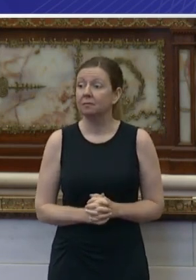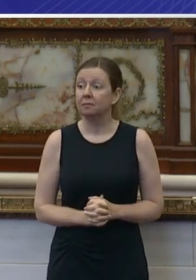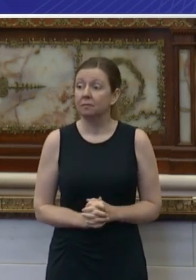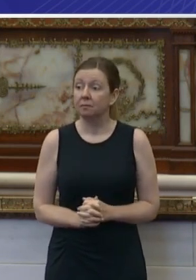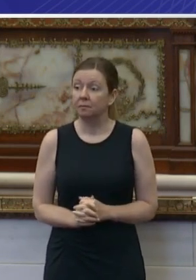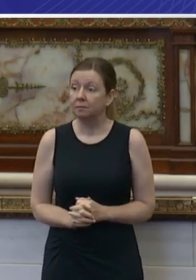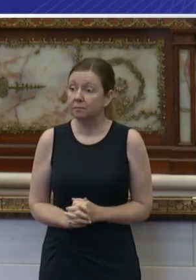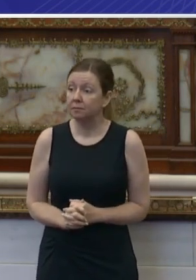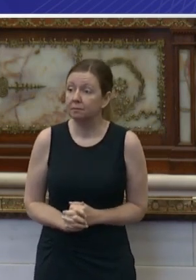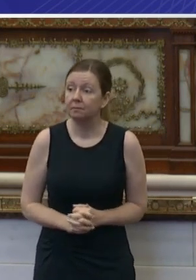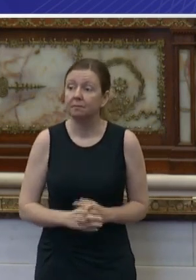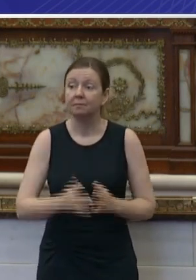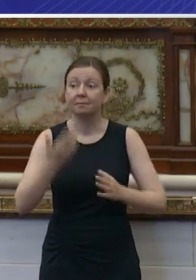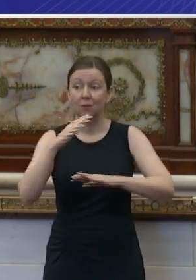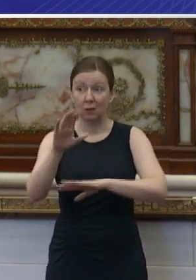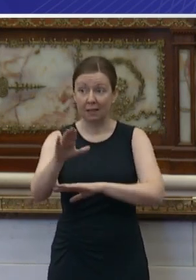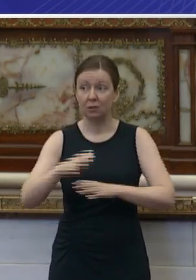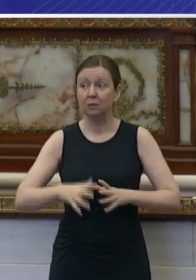Yes, good afternoon.